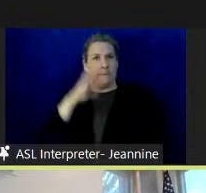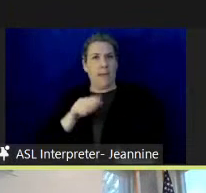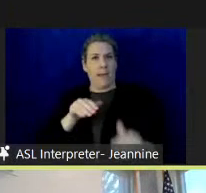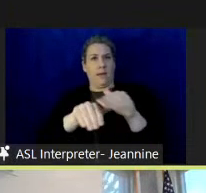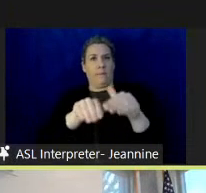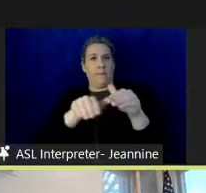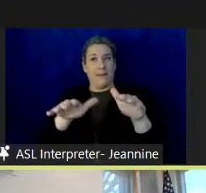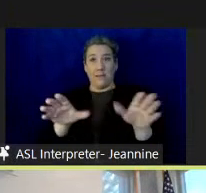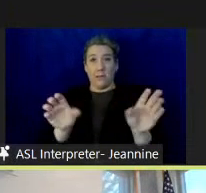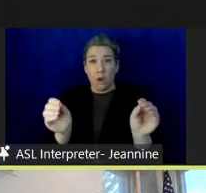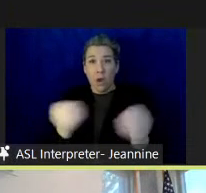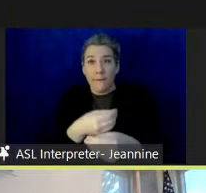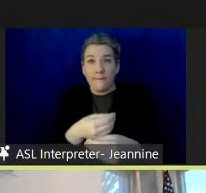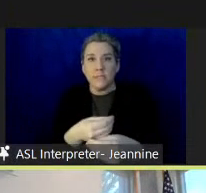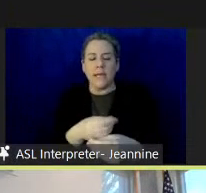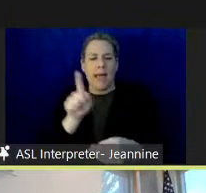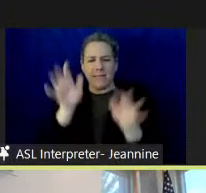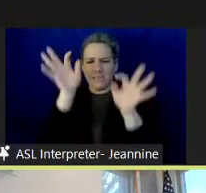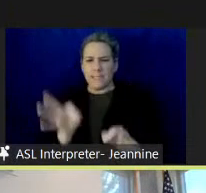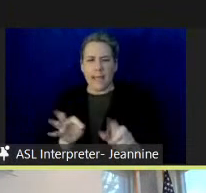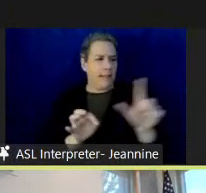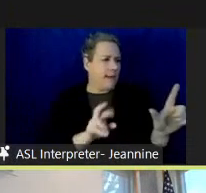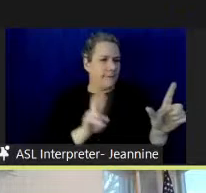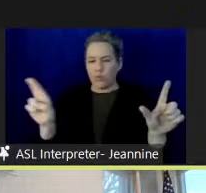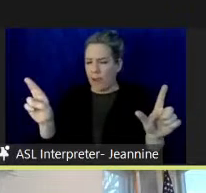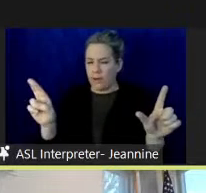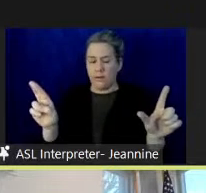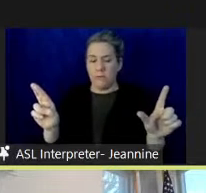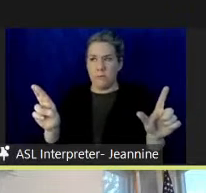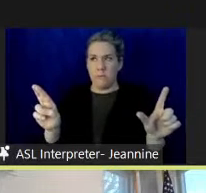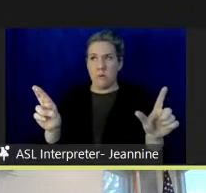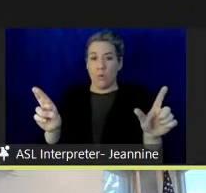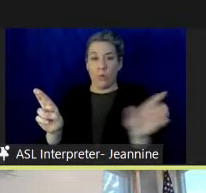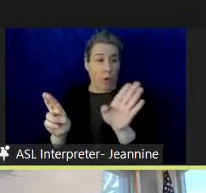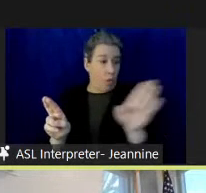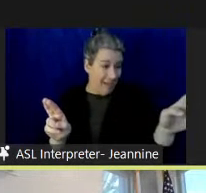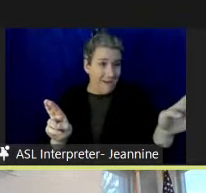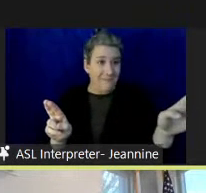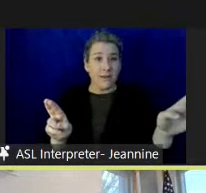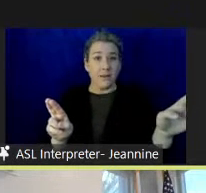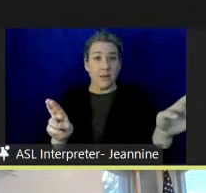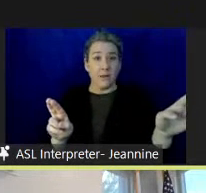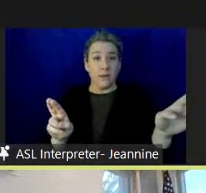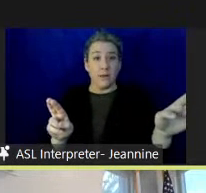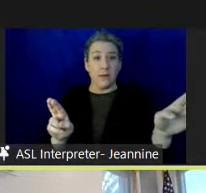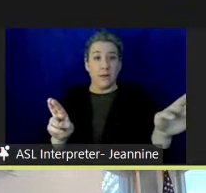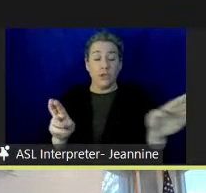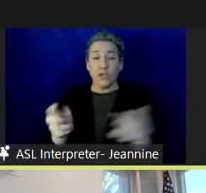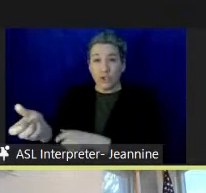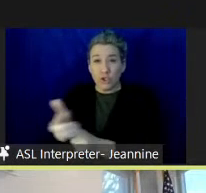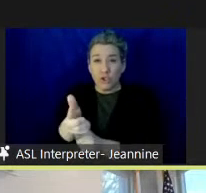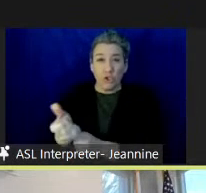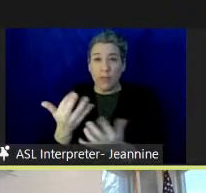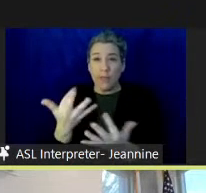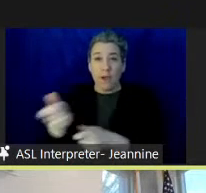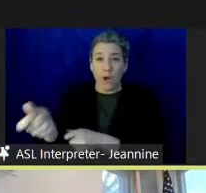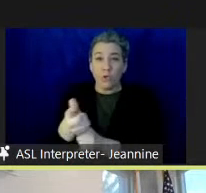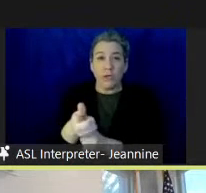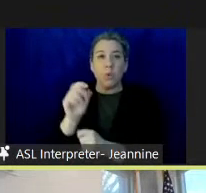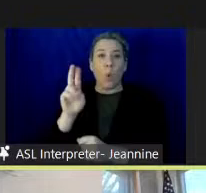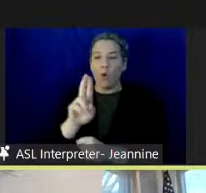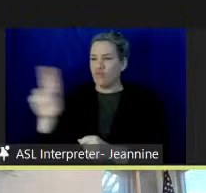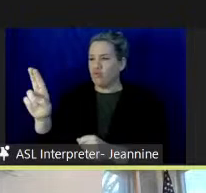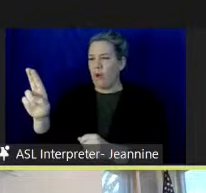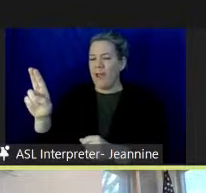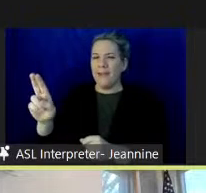to make a decision either to go left or right. Are they going to go left into my partner's fire extinguisher, or are they going to go right into that hot pot of coffee that